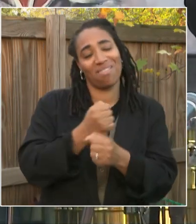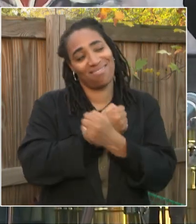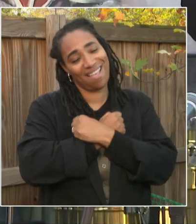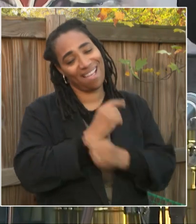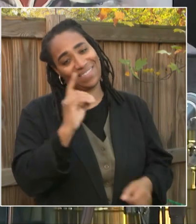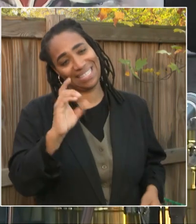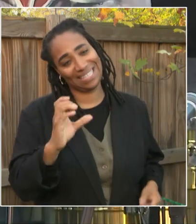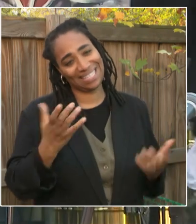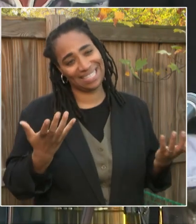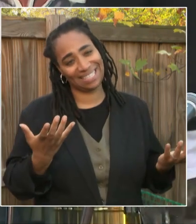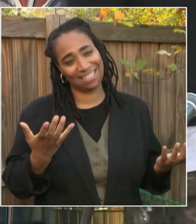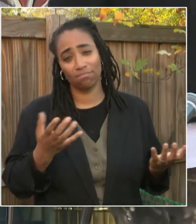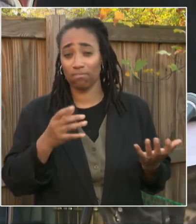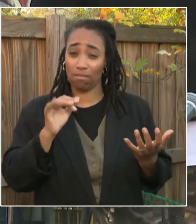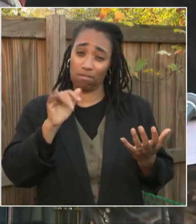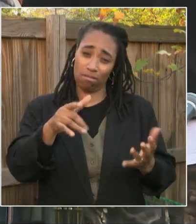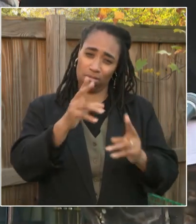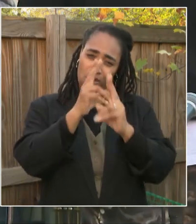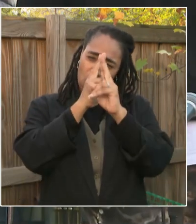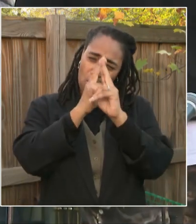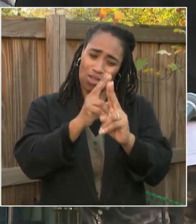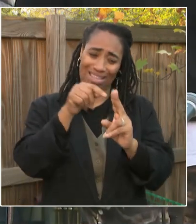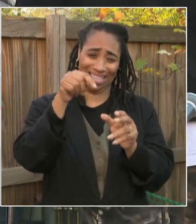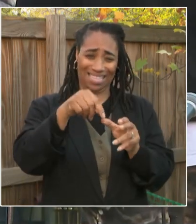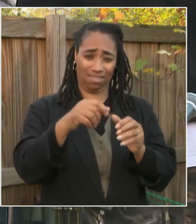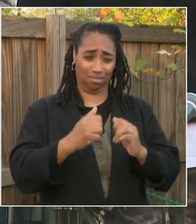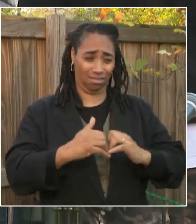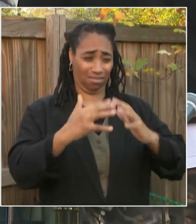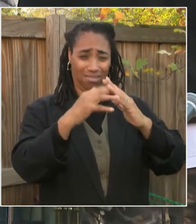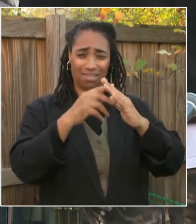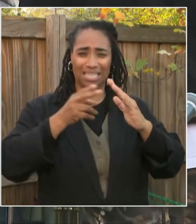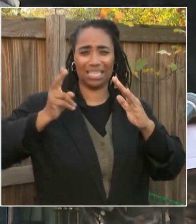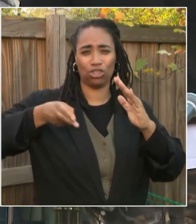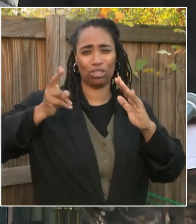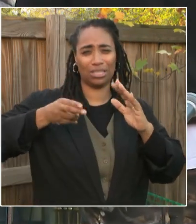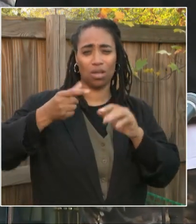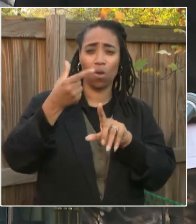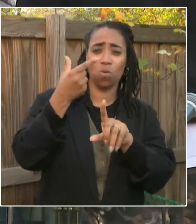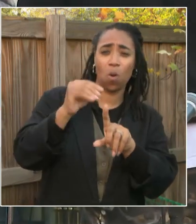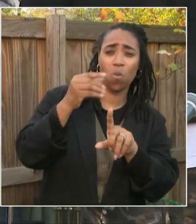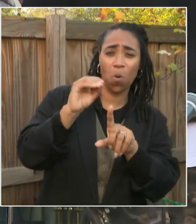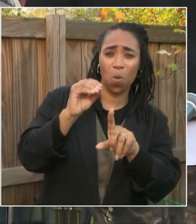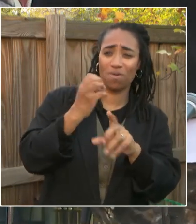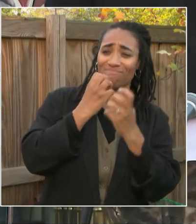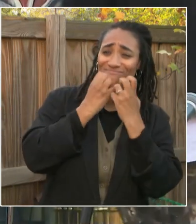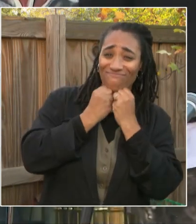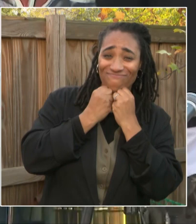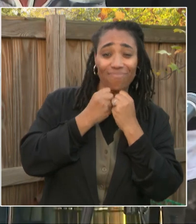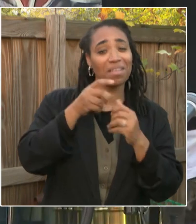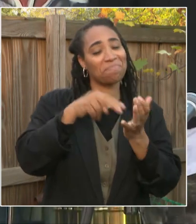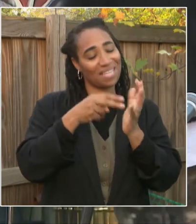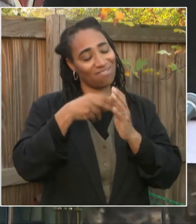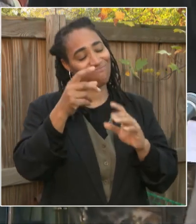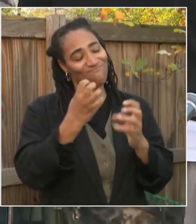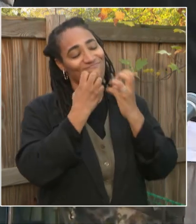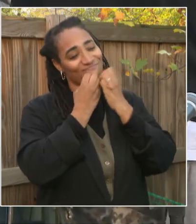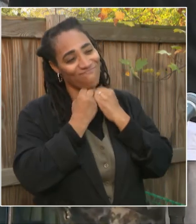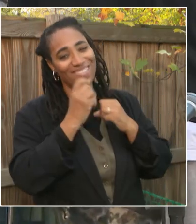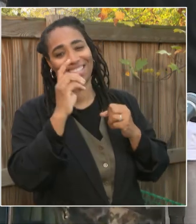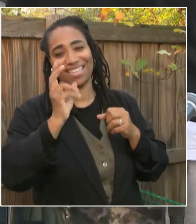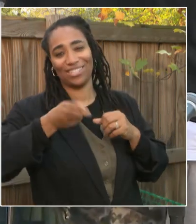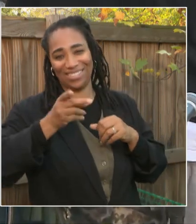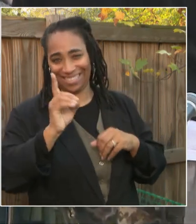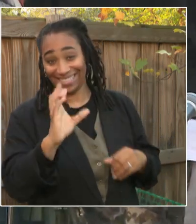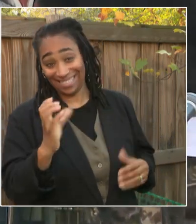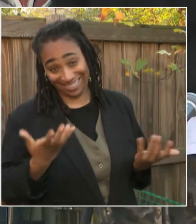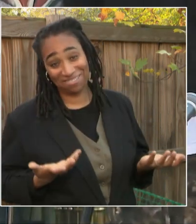honor the rich history of D.C. And why is that? Because go-go history is D.C. history. And